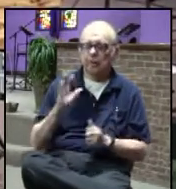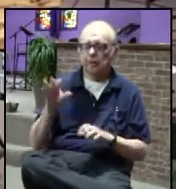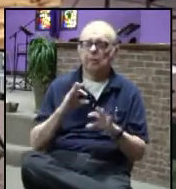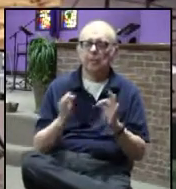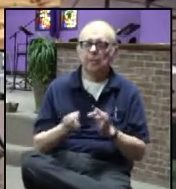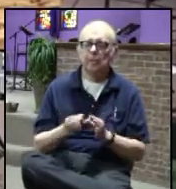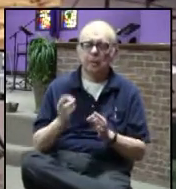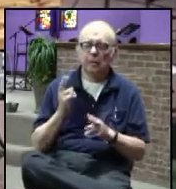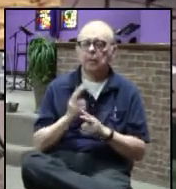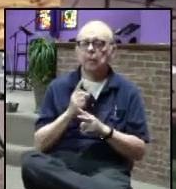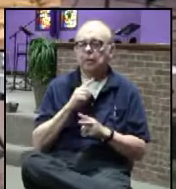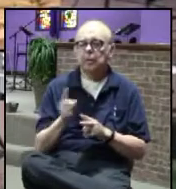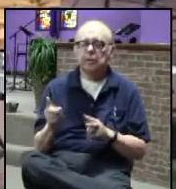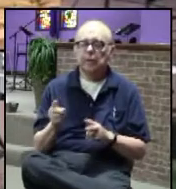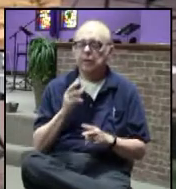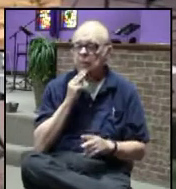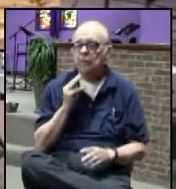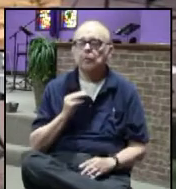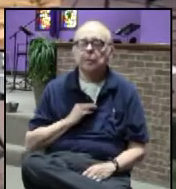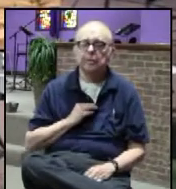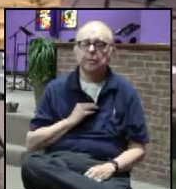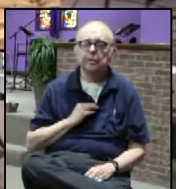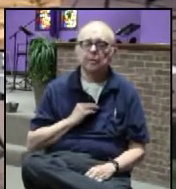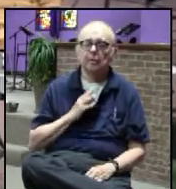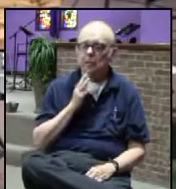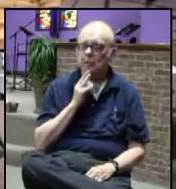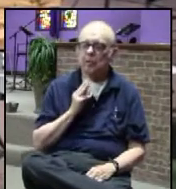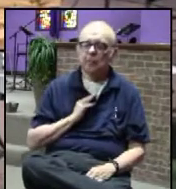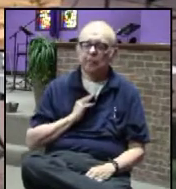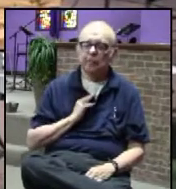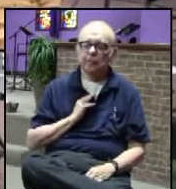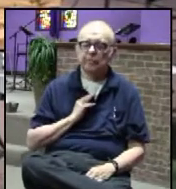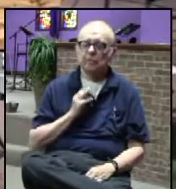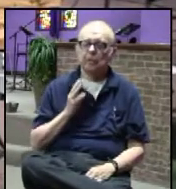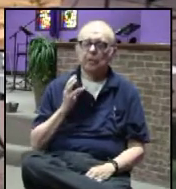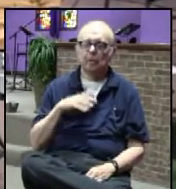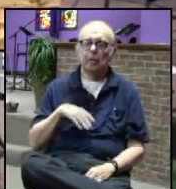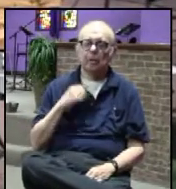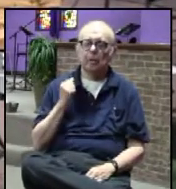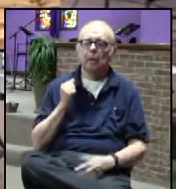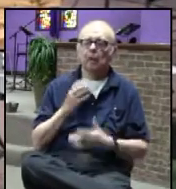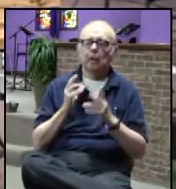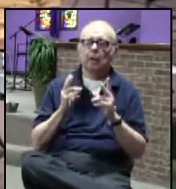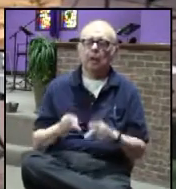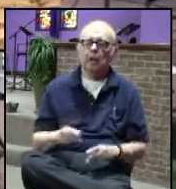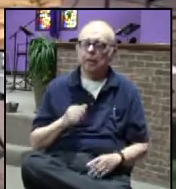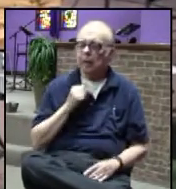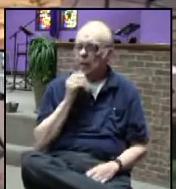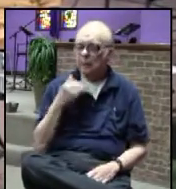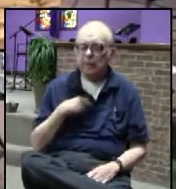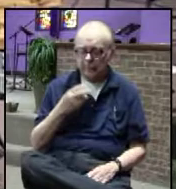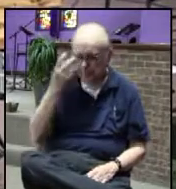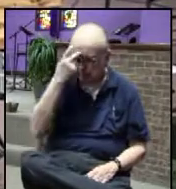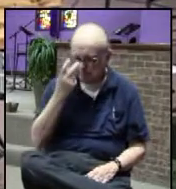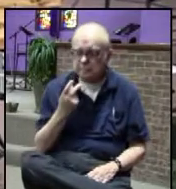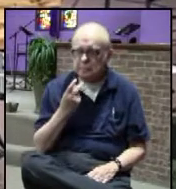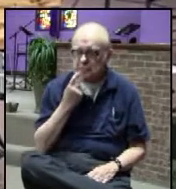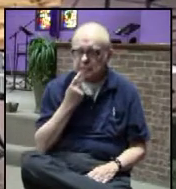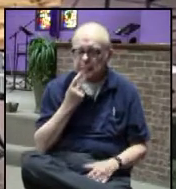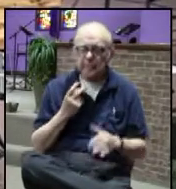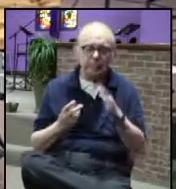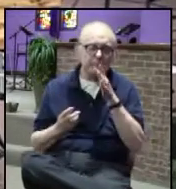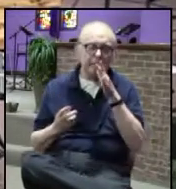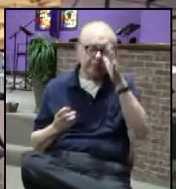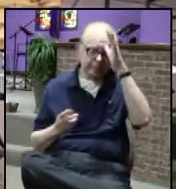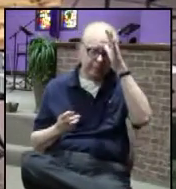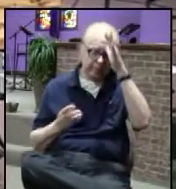family, to take care of the widows. Orphans. What's an orphan? An orphan is someone who does not have a parent, a mother or a